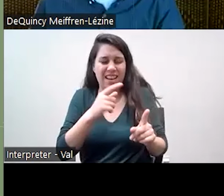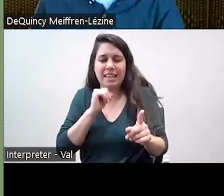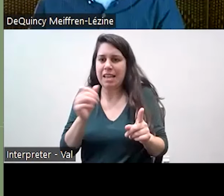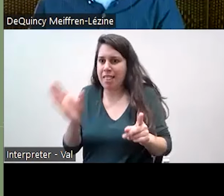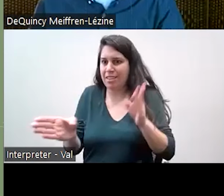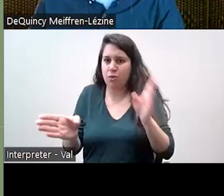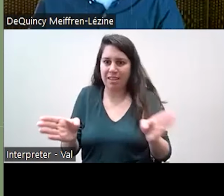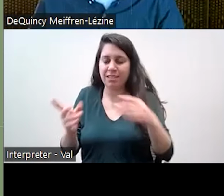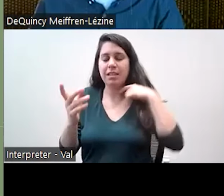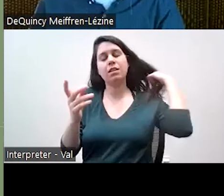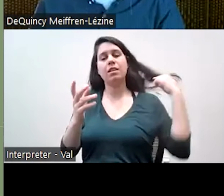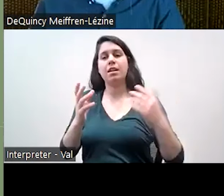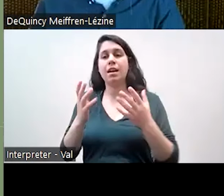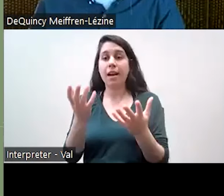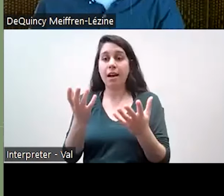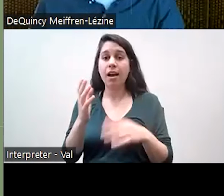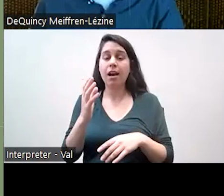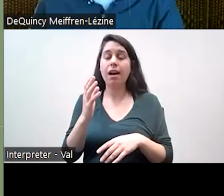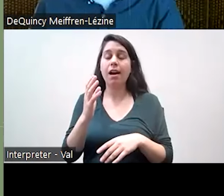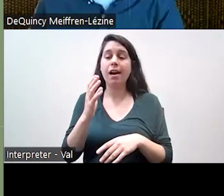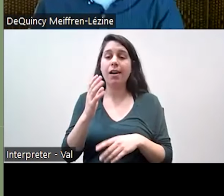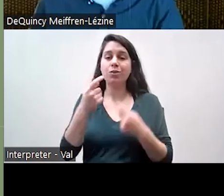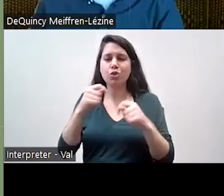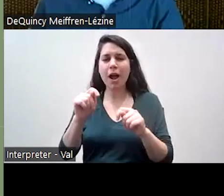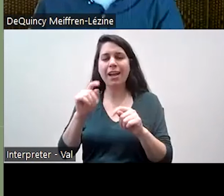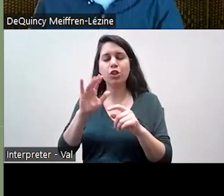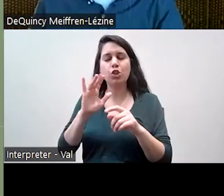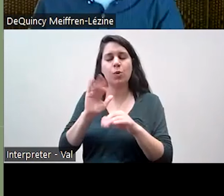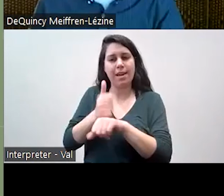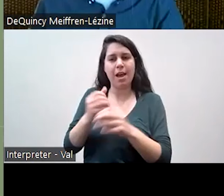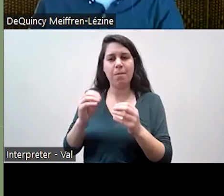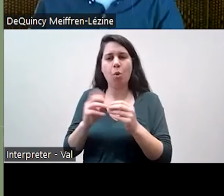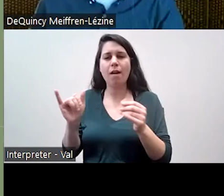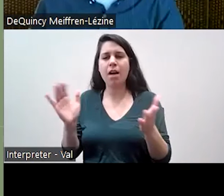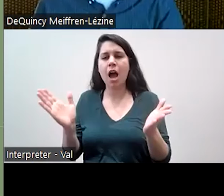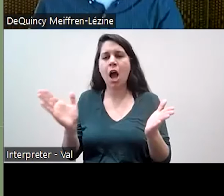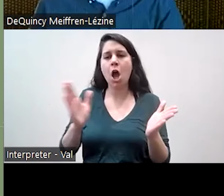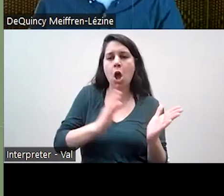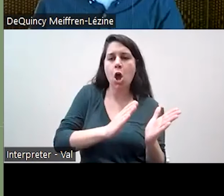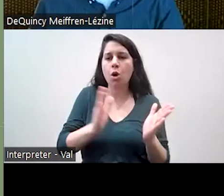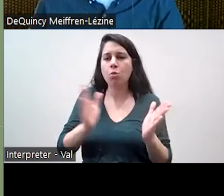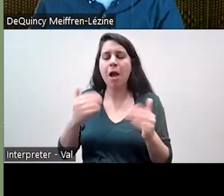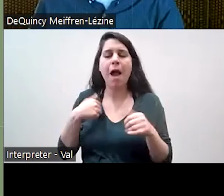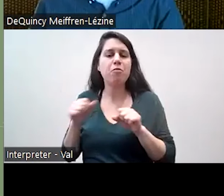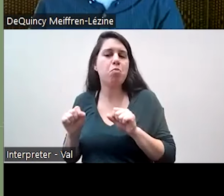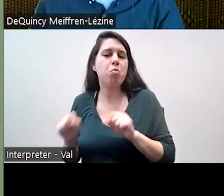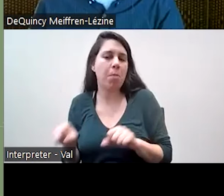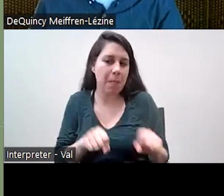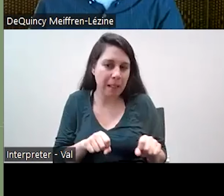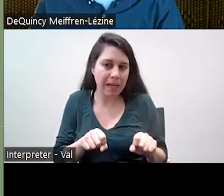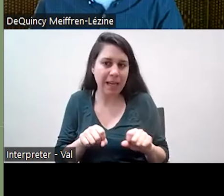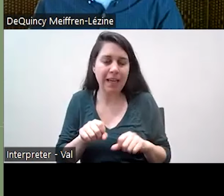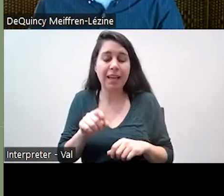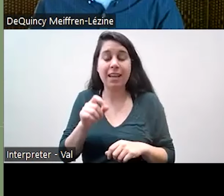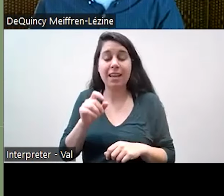probability instead of kind of this black and white all or nothing type of perspective, to say, is it completely